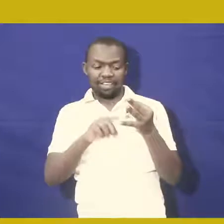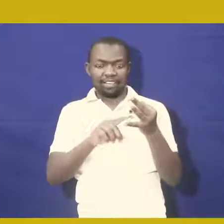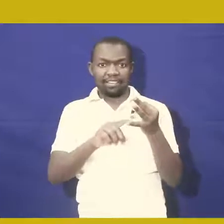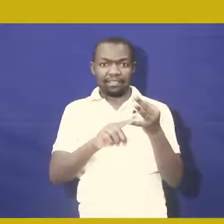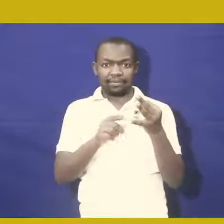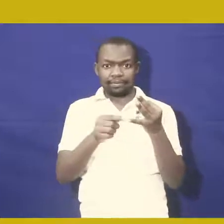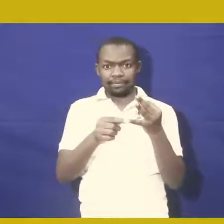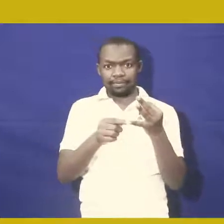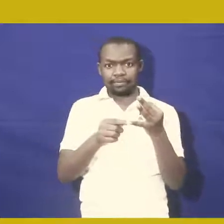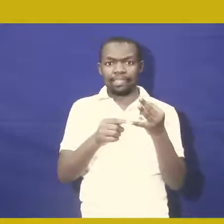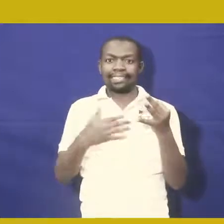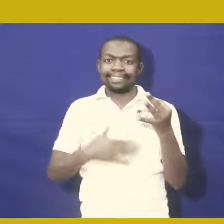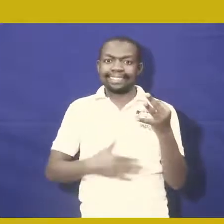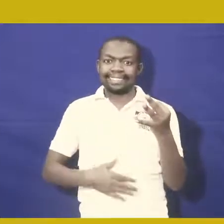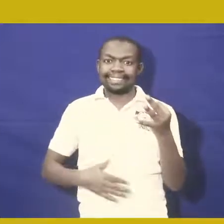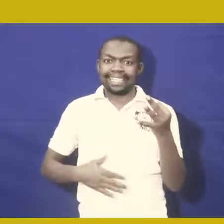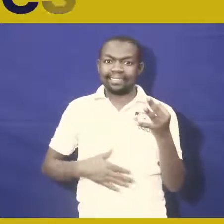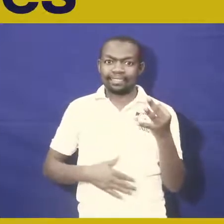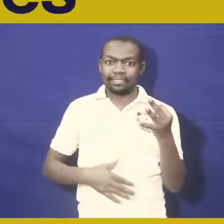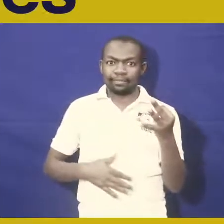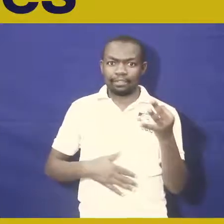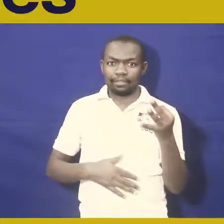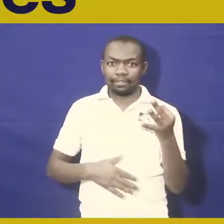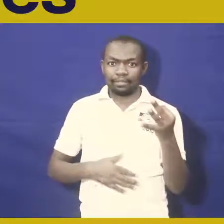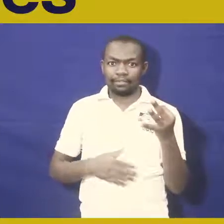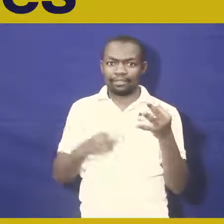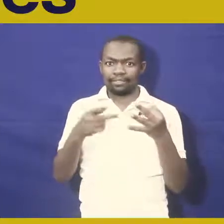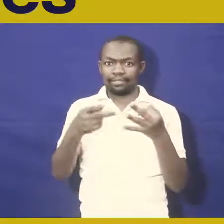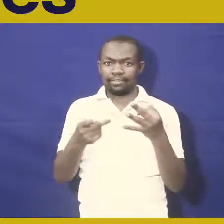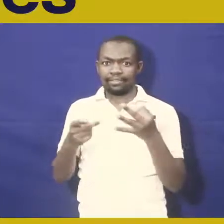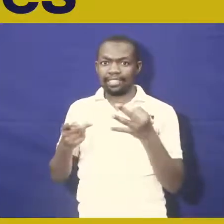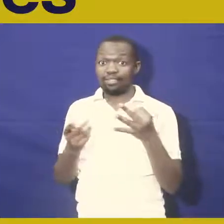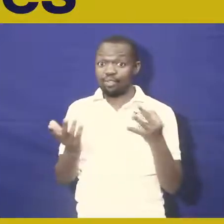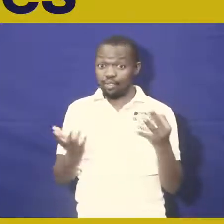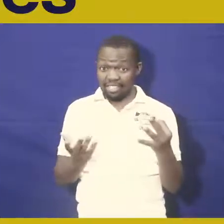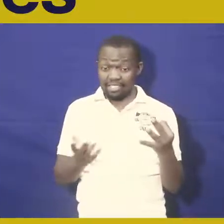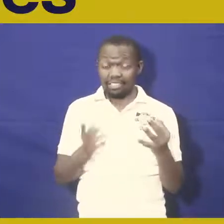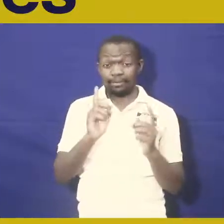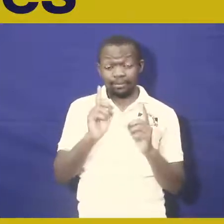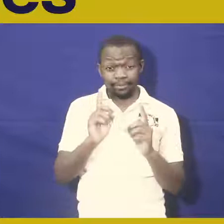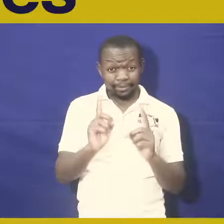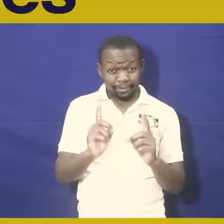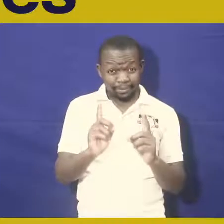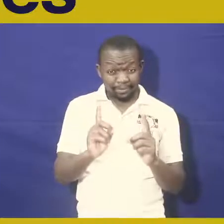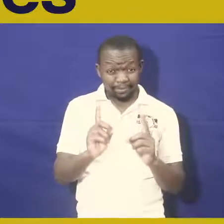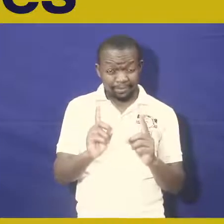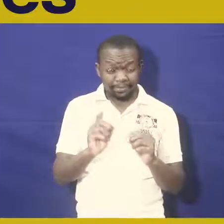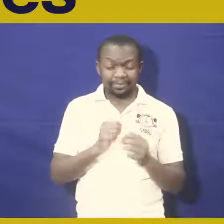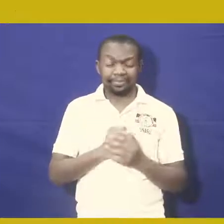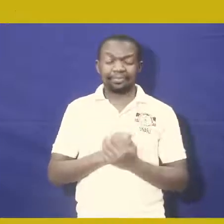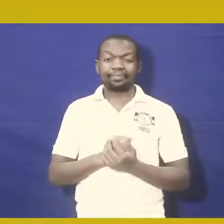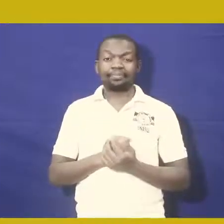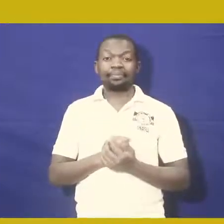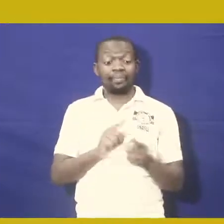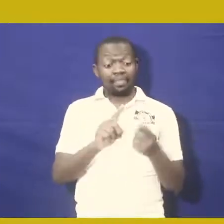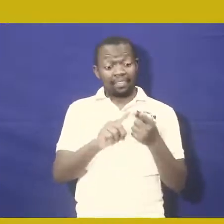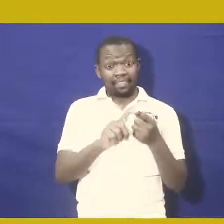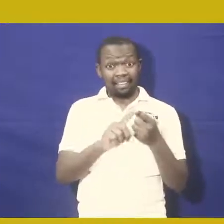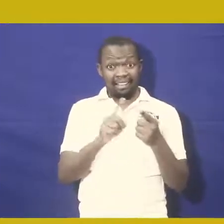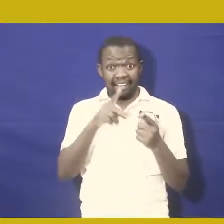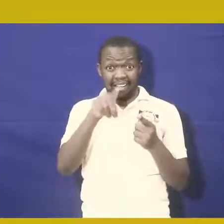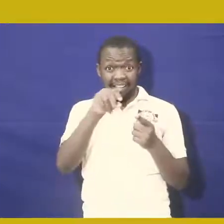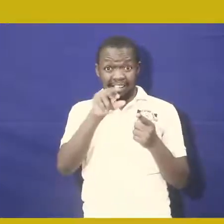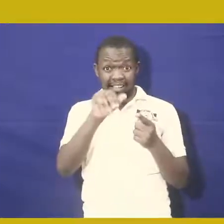finally, the scientific sources. My friend, a primary